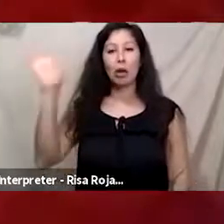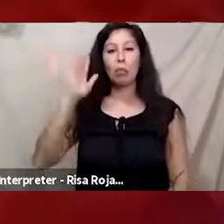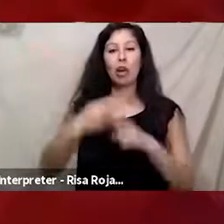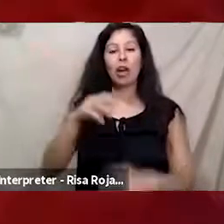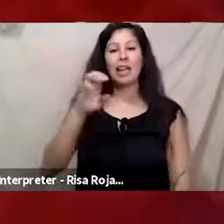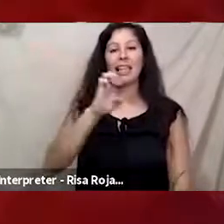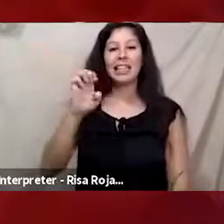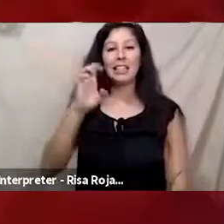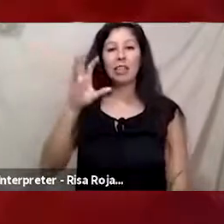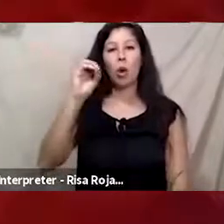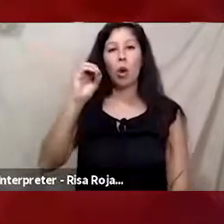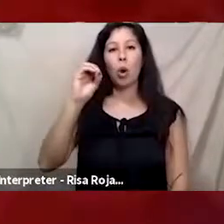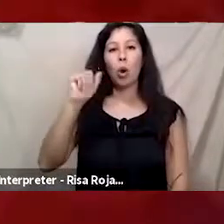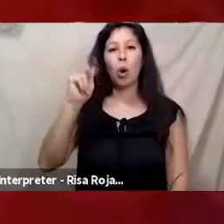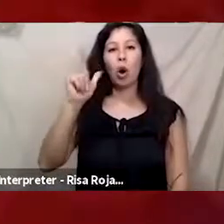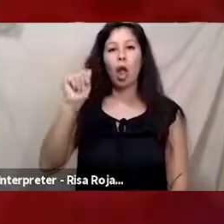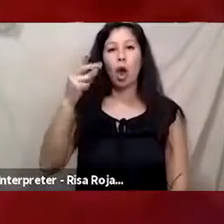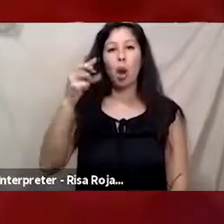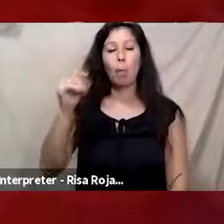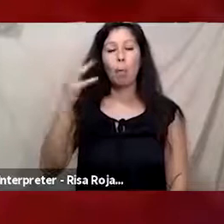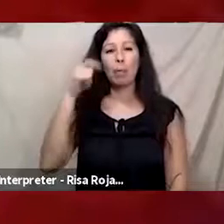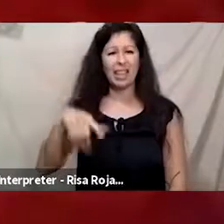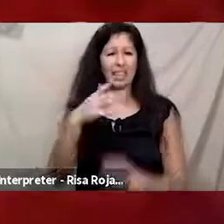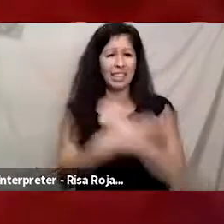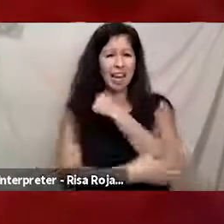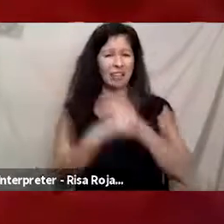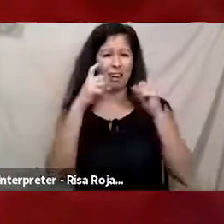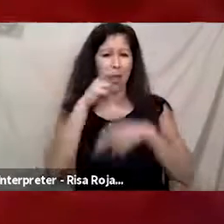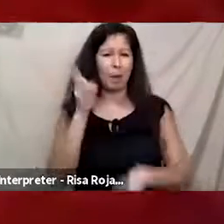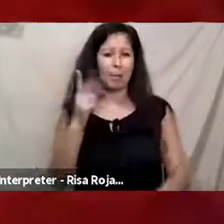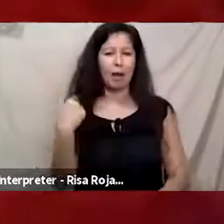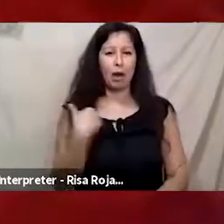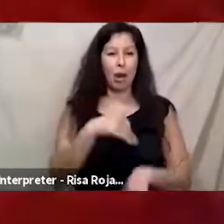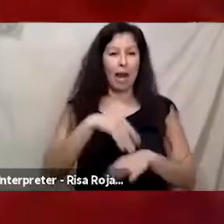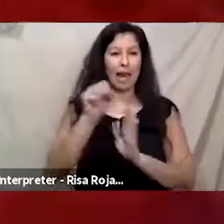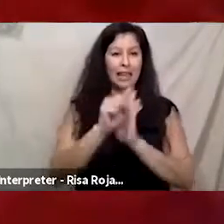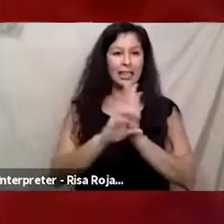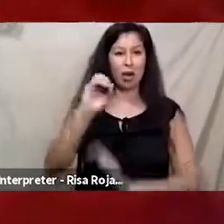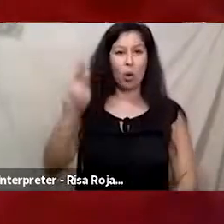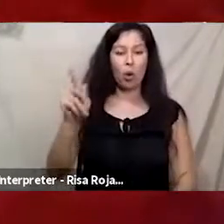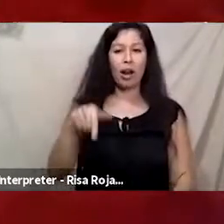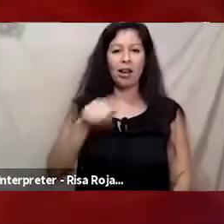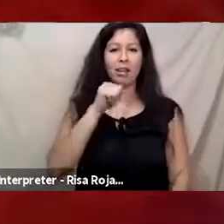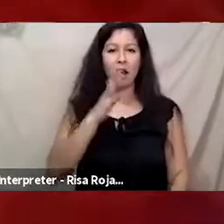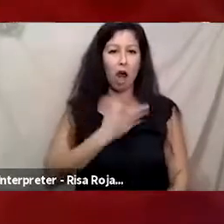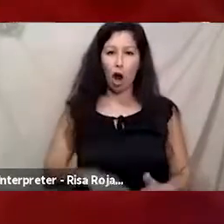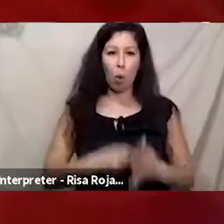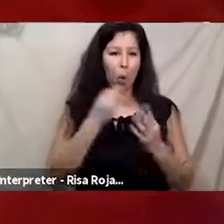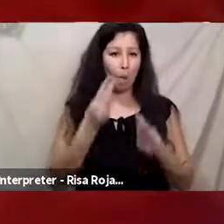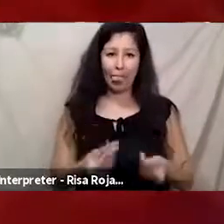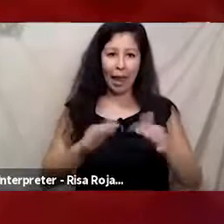Eastern Oklahoma. Because of this country's complicated history, where we are in Oklahoma is not our original